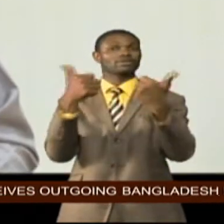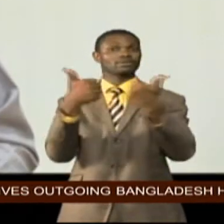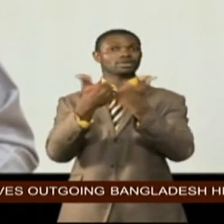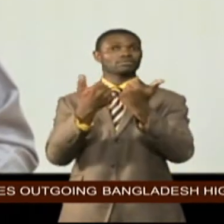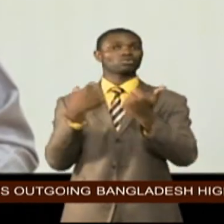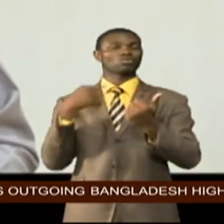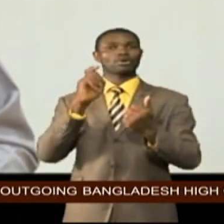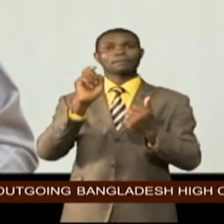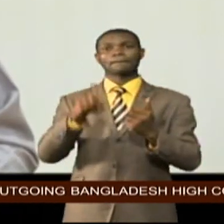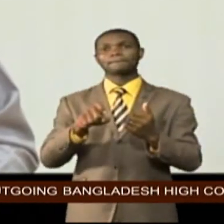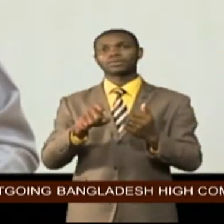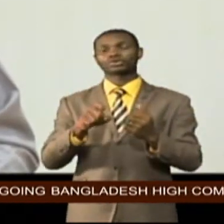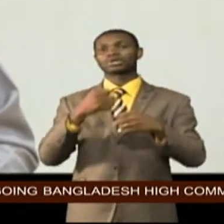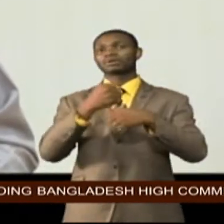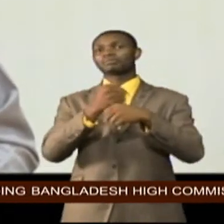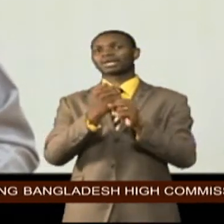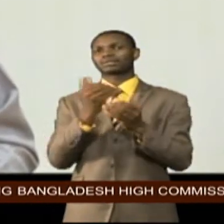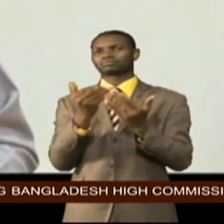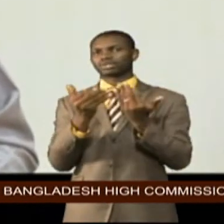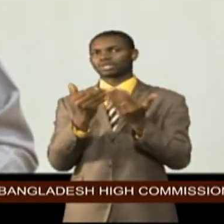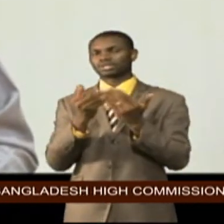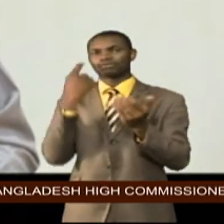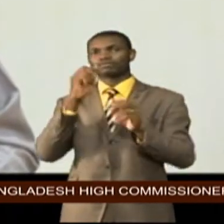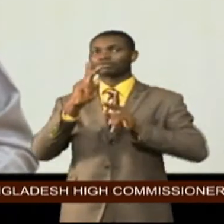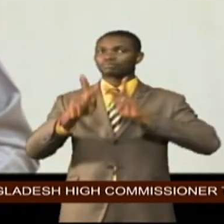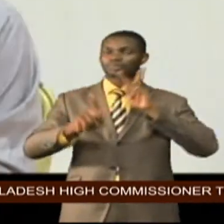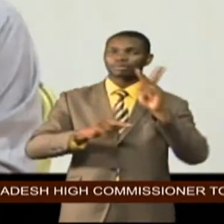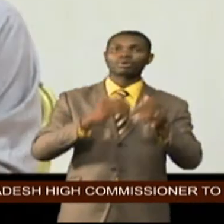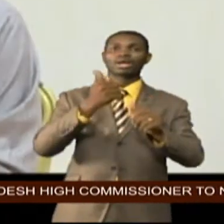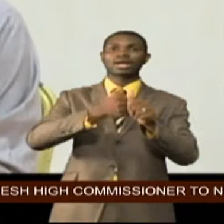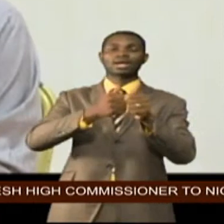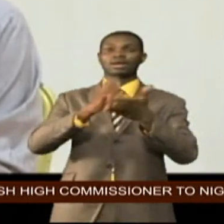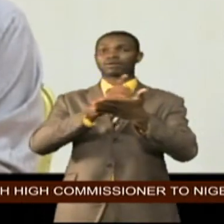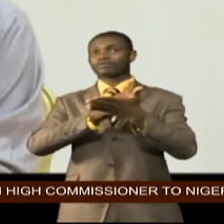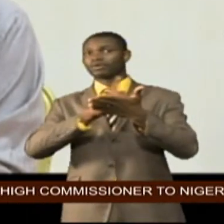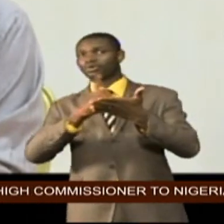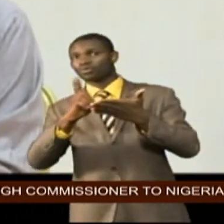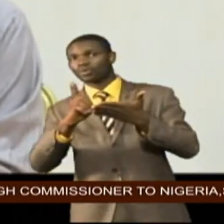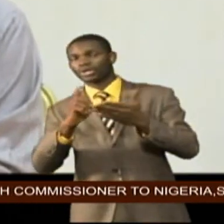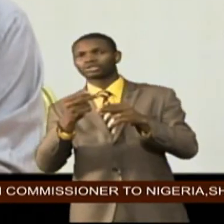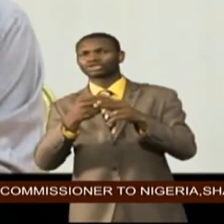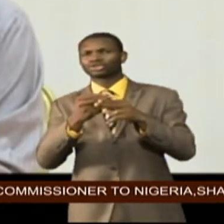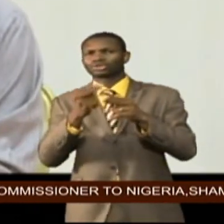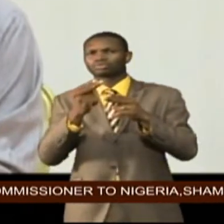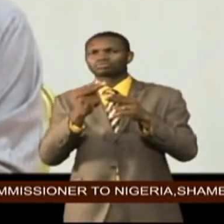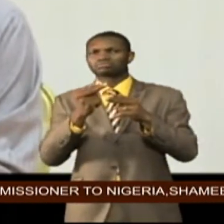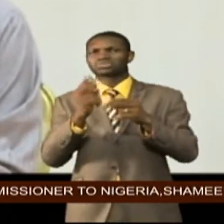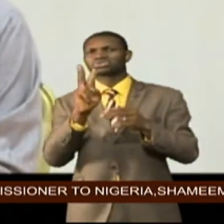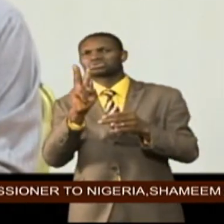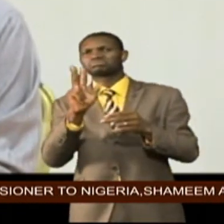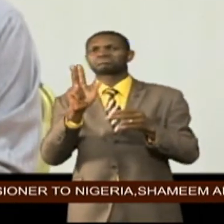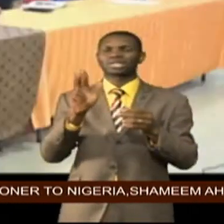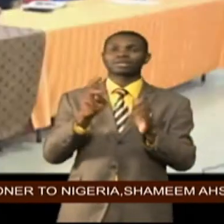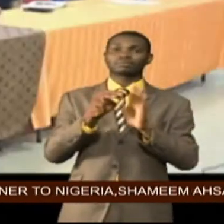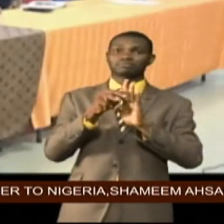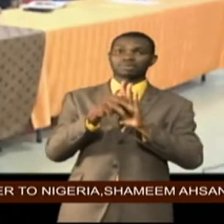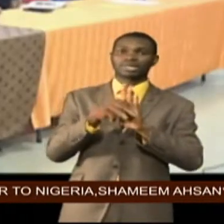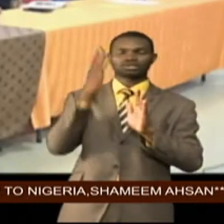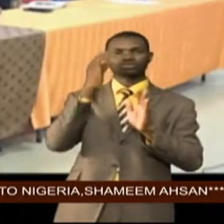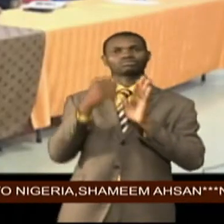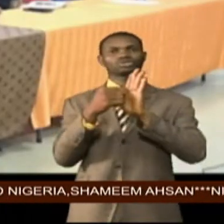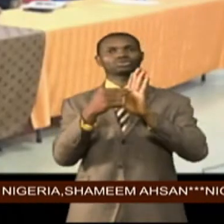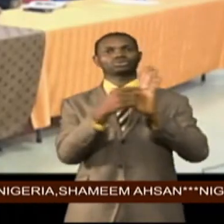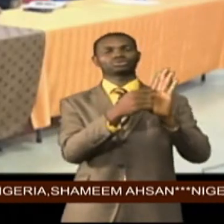to televise the draws on a weekly basis in the short span of about 2 to 3 minutes max. The